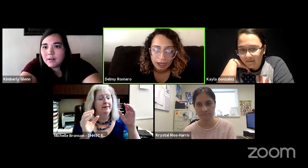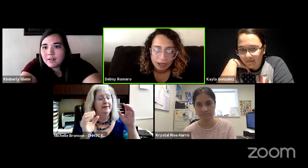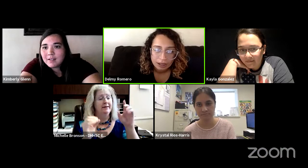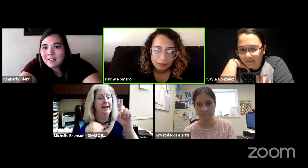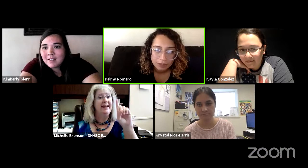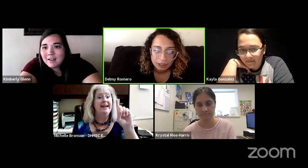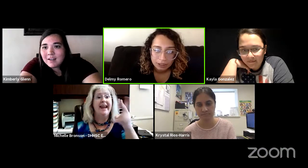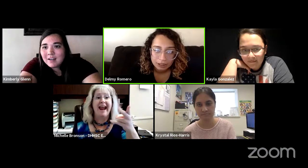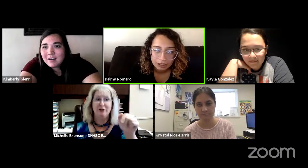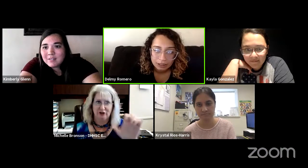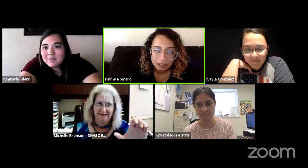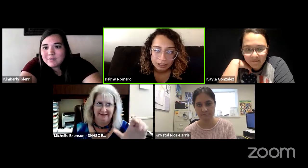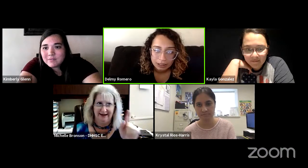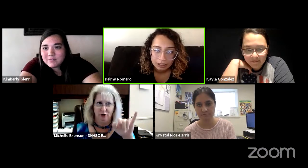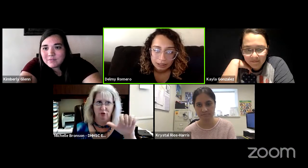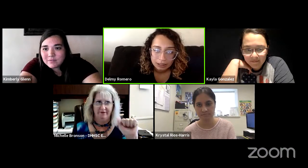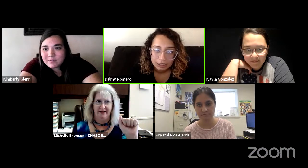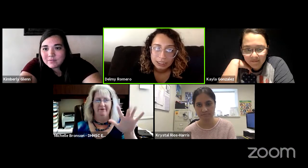Okay,